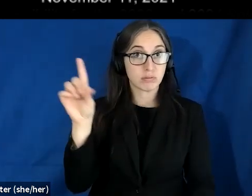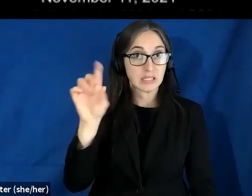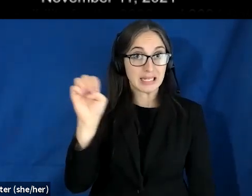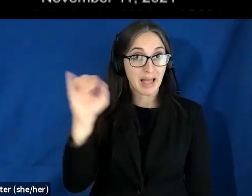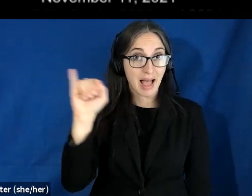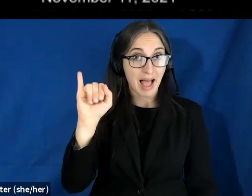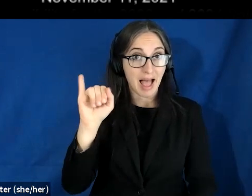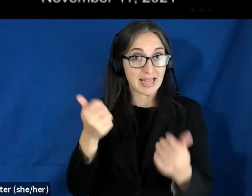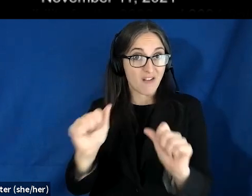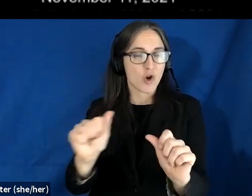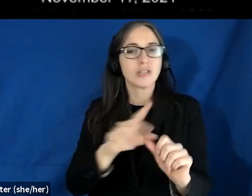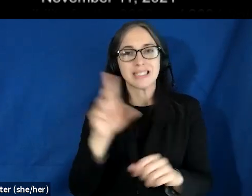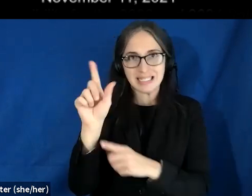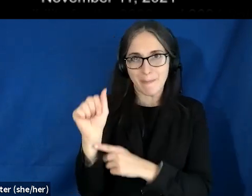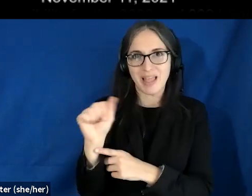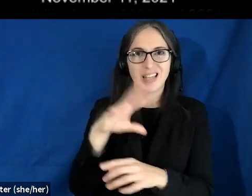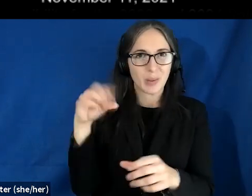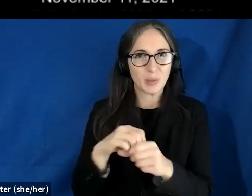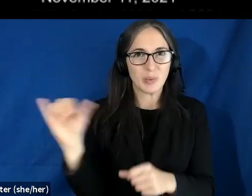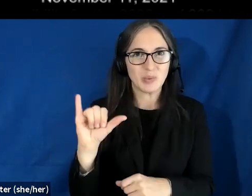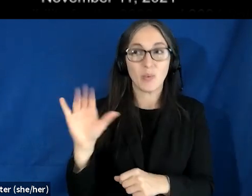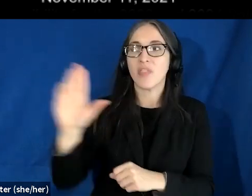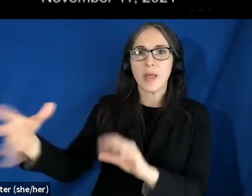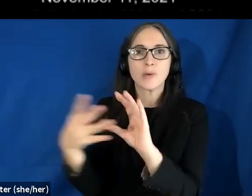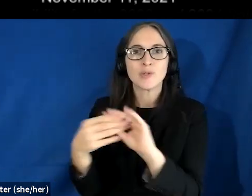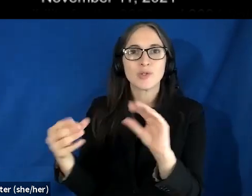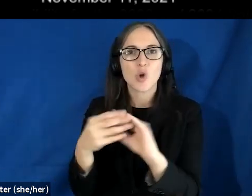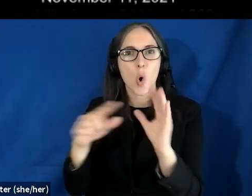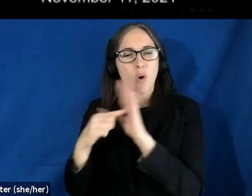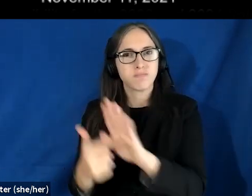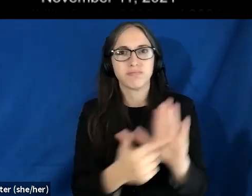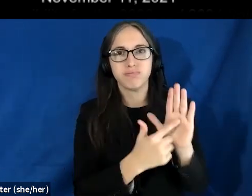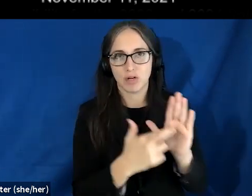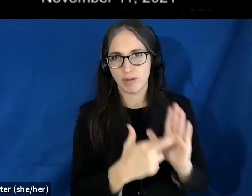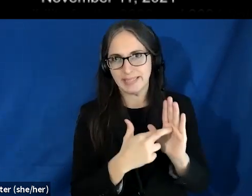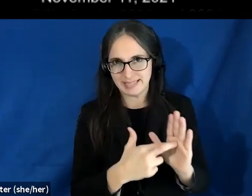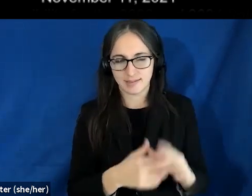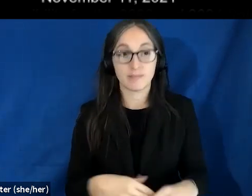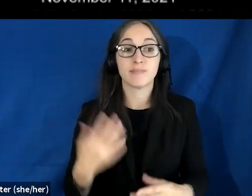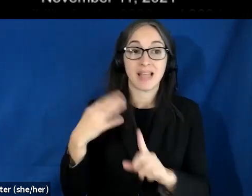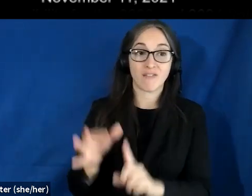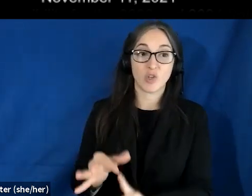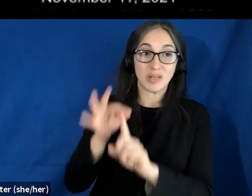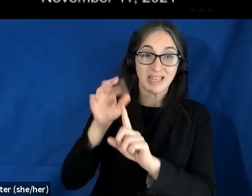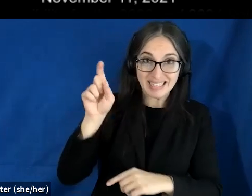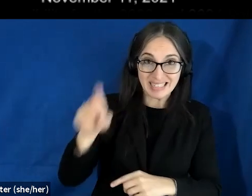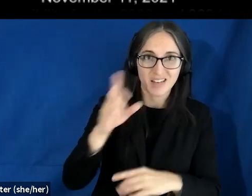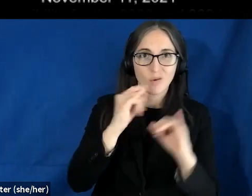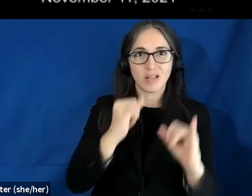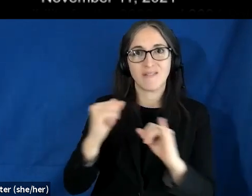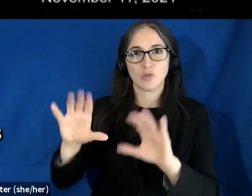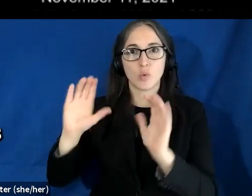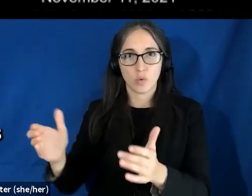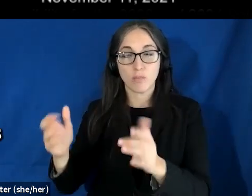is included too, so their stories get represented. And then we'd have the unique needs of individual groups. All of them have